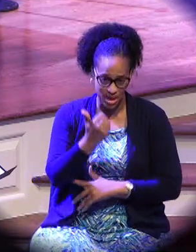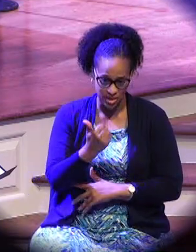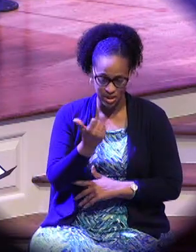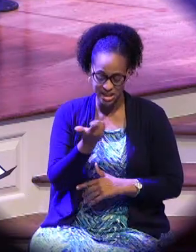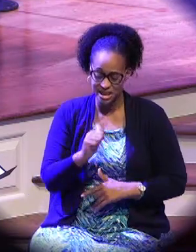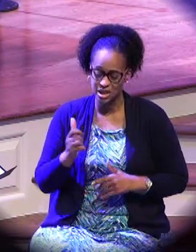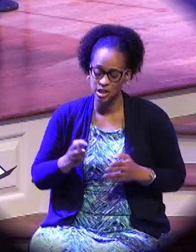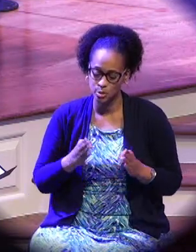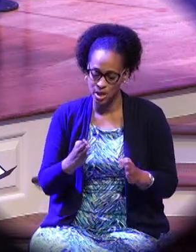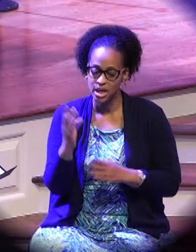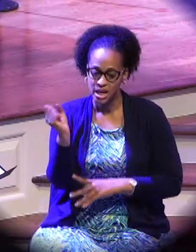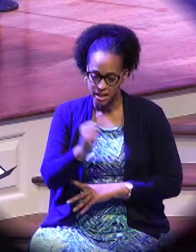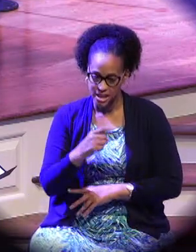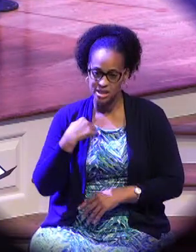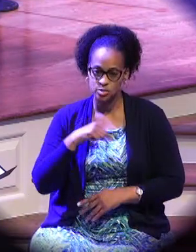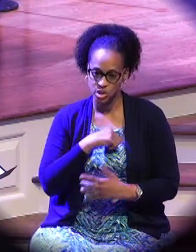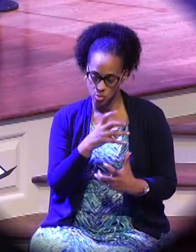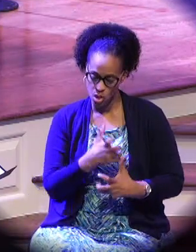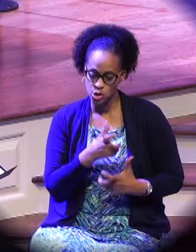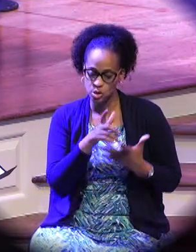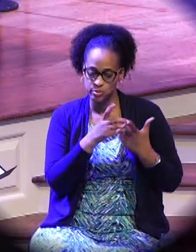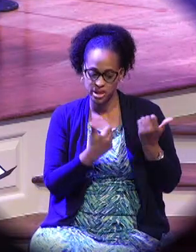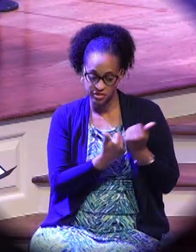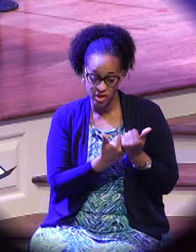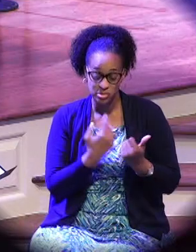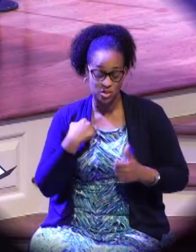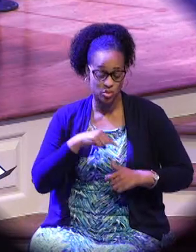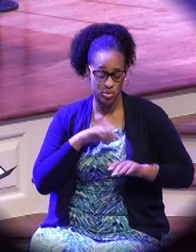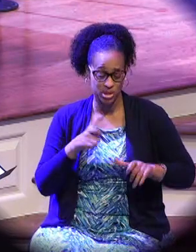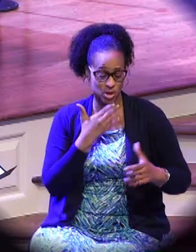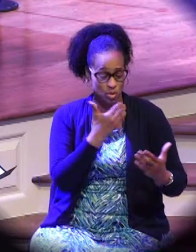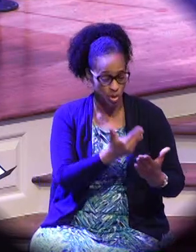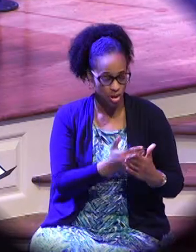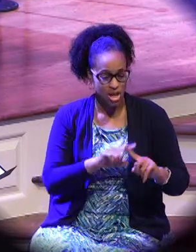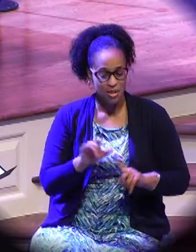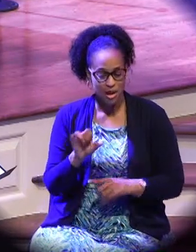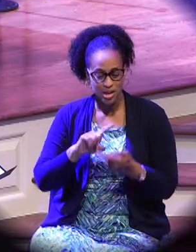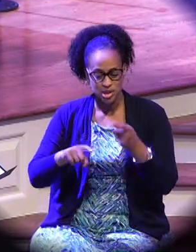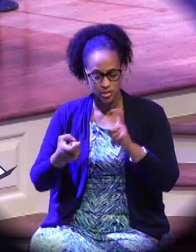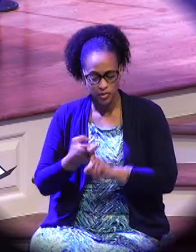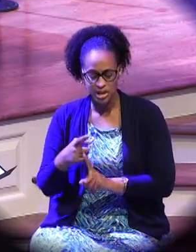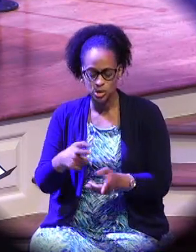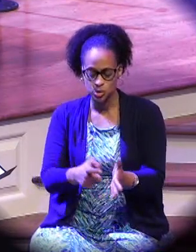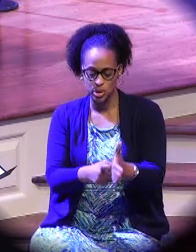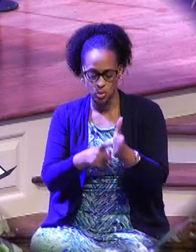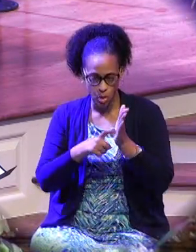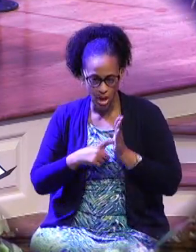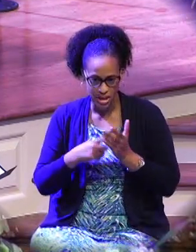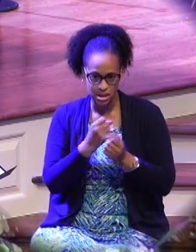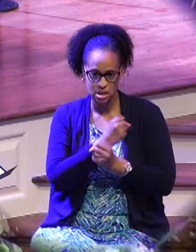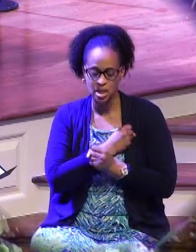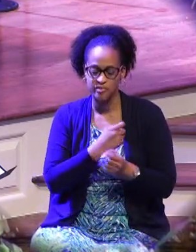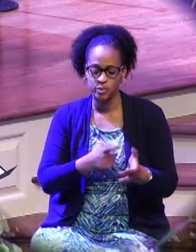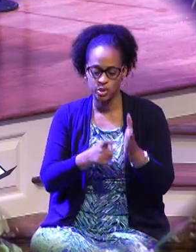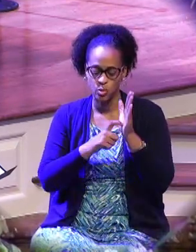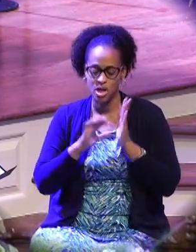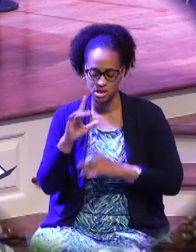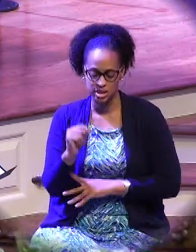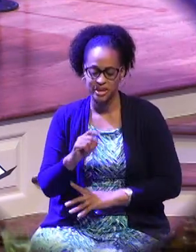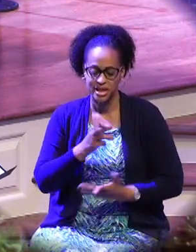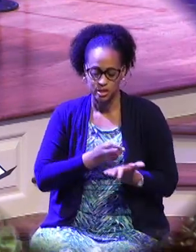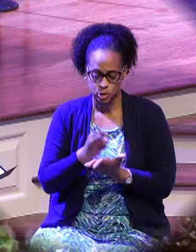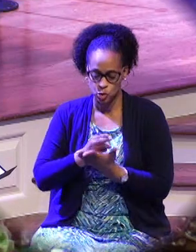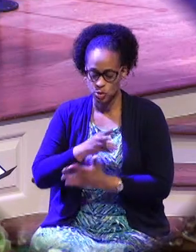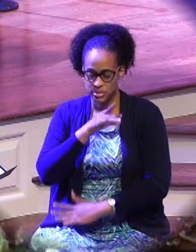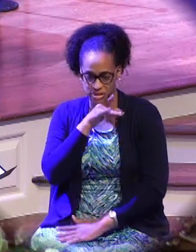of way, yes, we want to be affirmed for what we do well, but also, friends, it's required. Love requires it that truth be